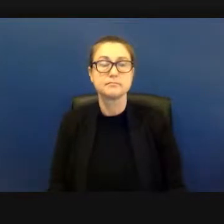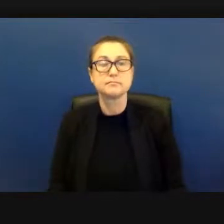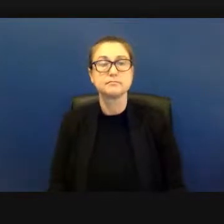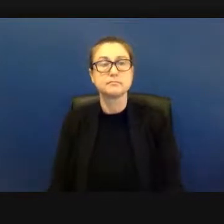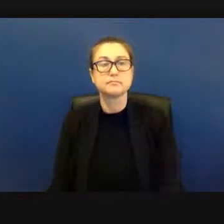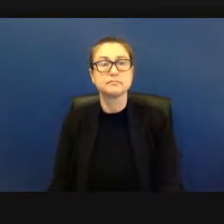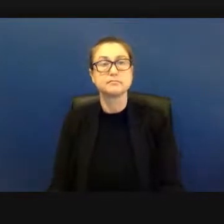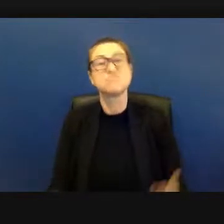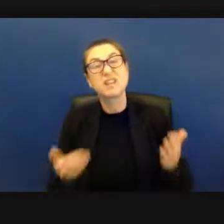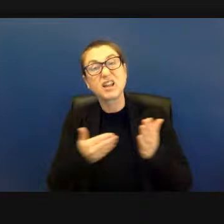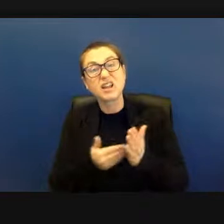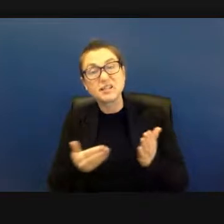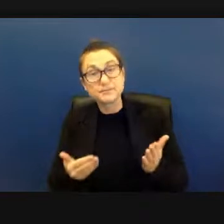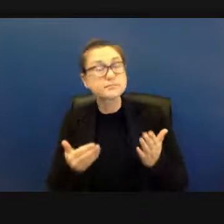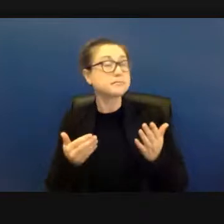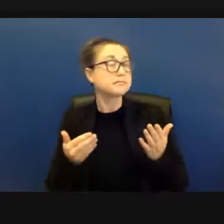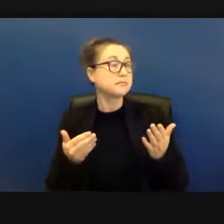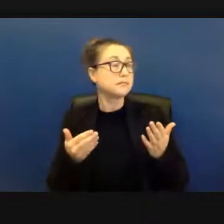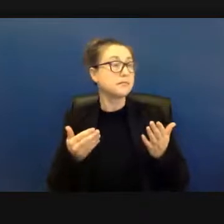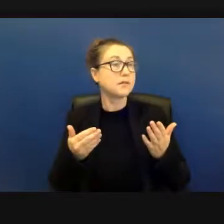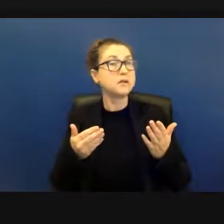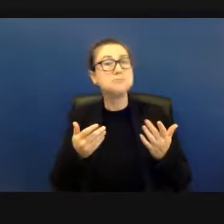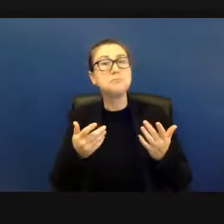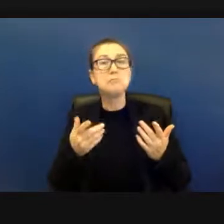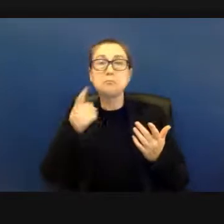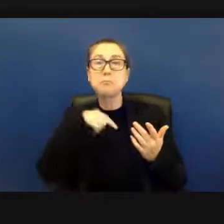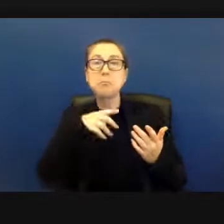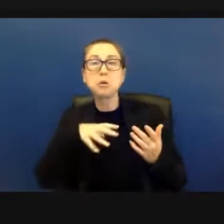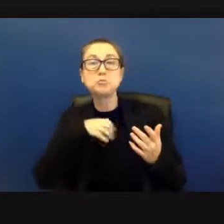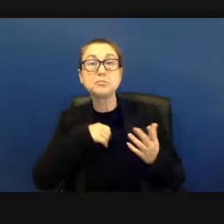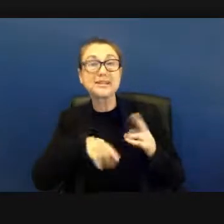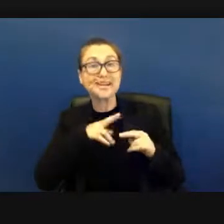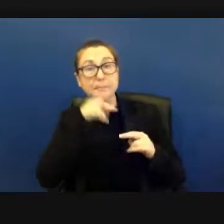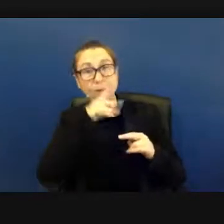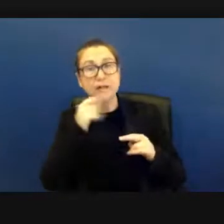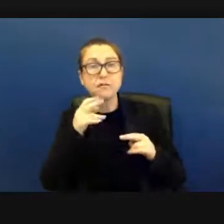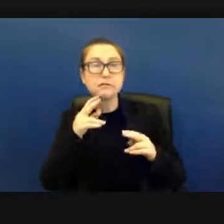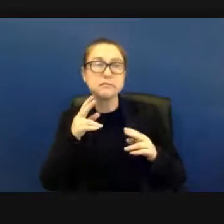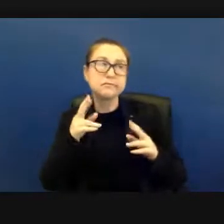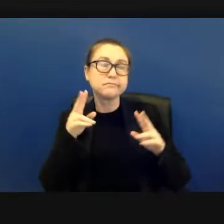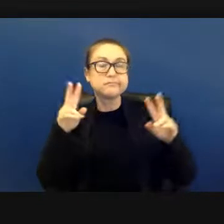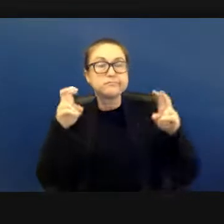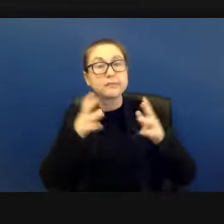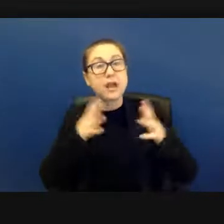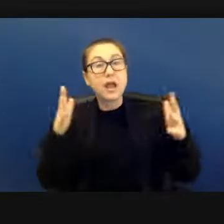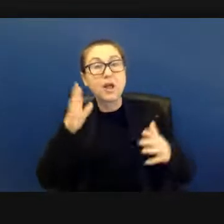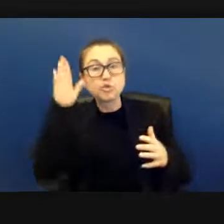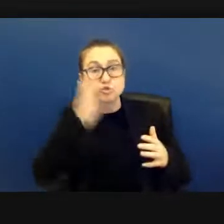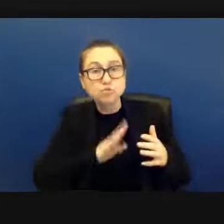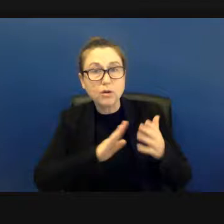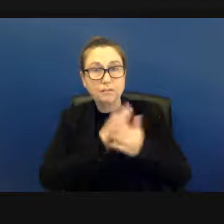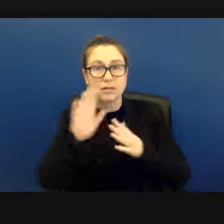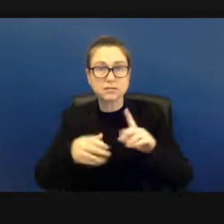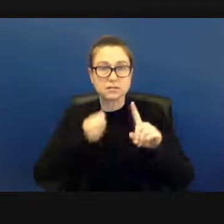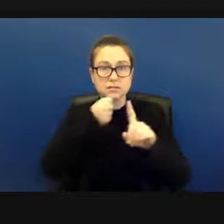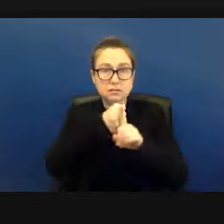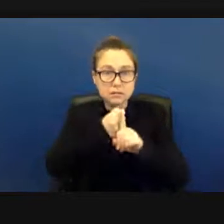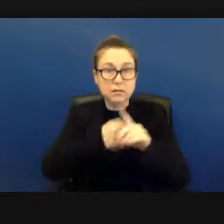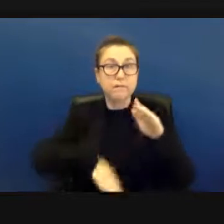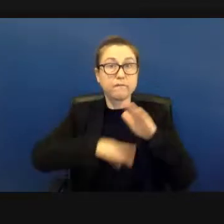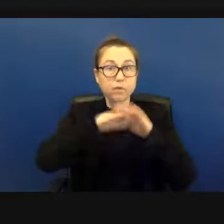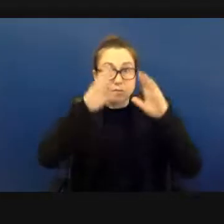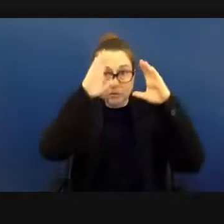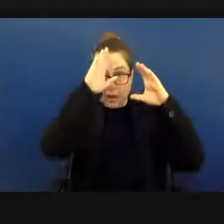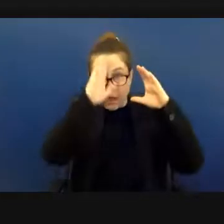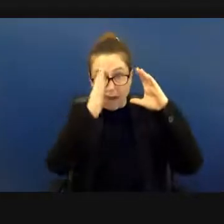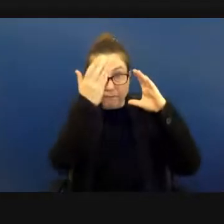of accepted that patients or people with large strokes, so like that will affect the whole hemisphere, like one half of the brain,